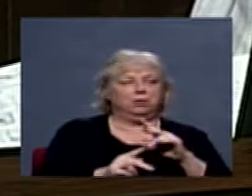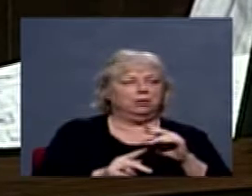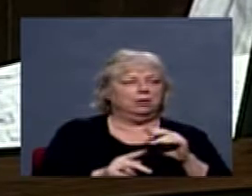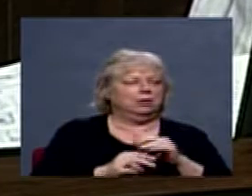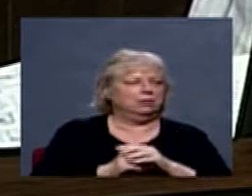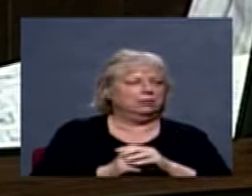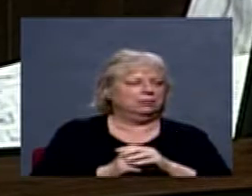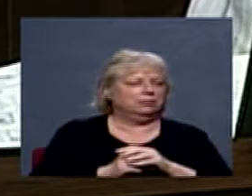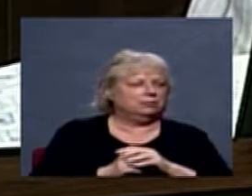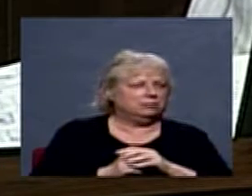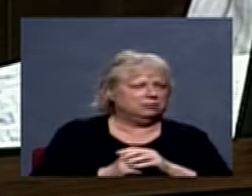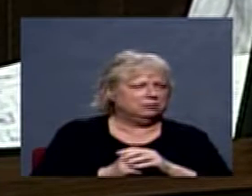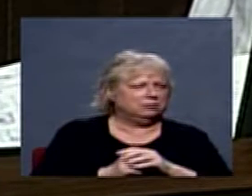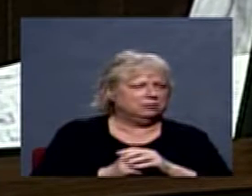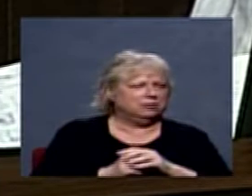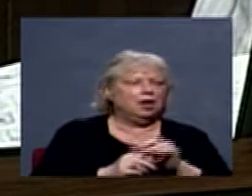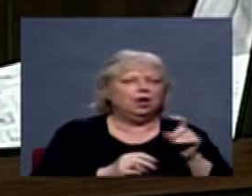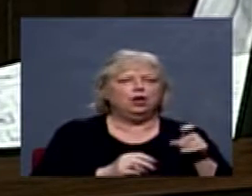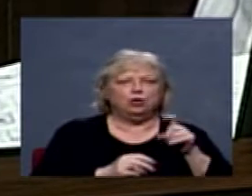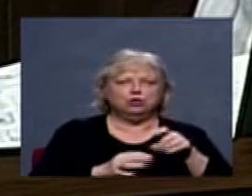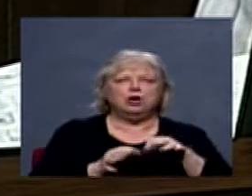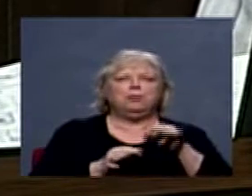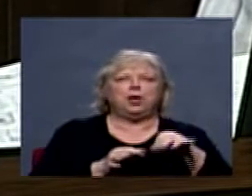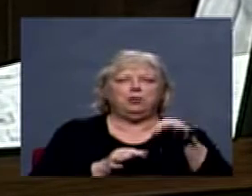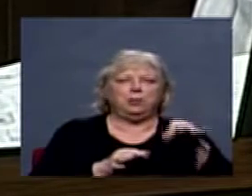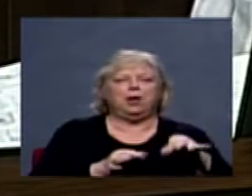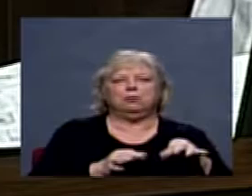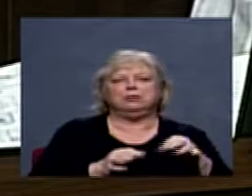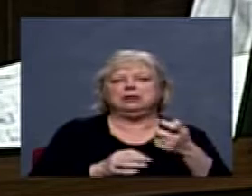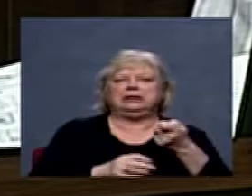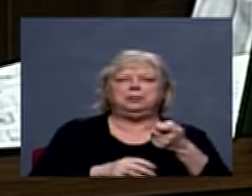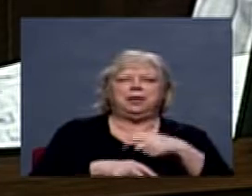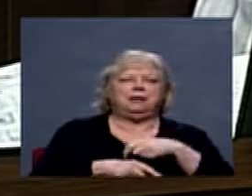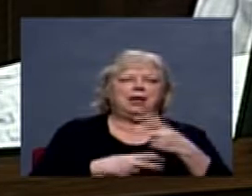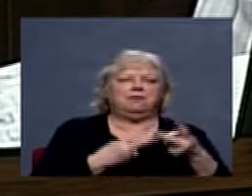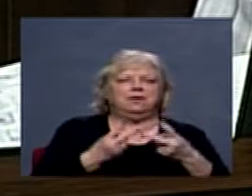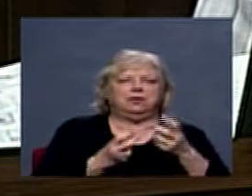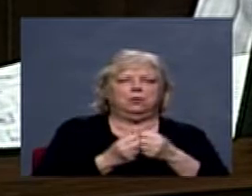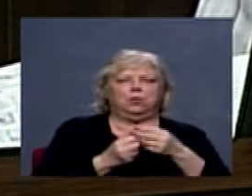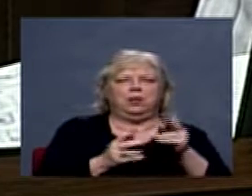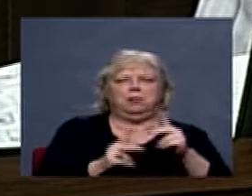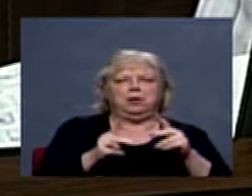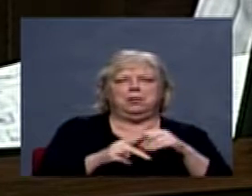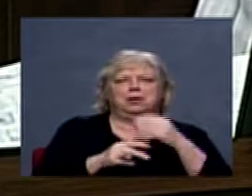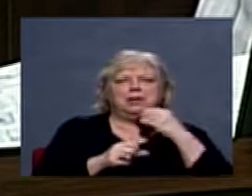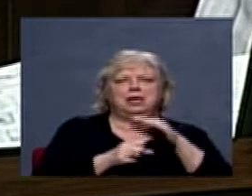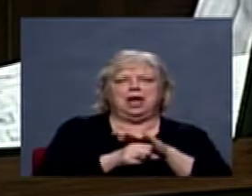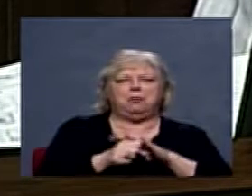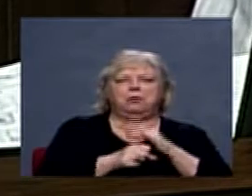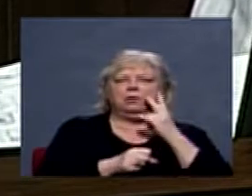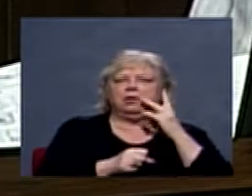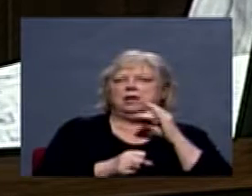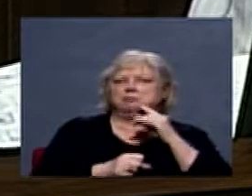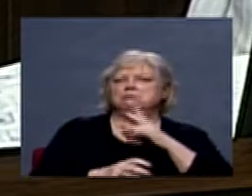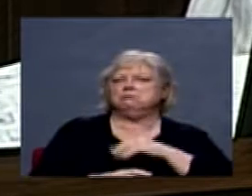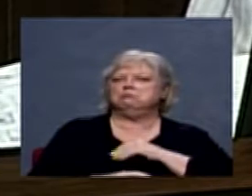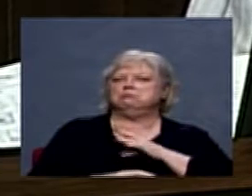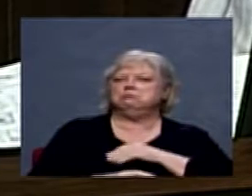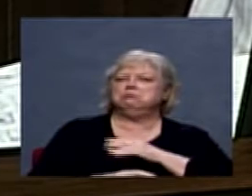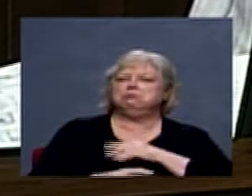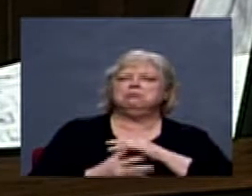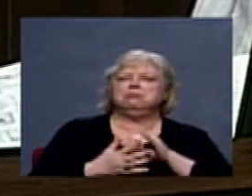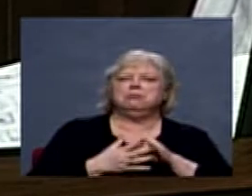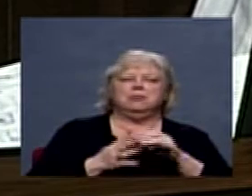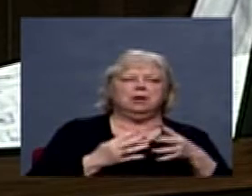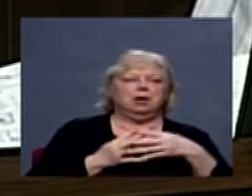wait a minute. You should postpone it a time and visit with the neighborhood and see if they would be receptive to putting